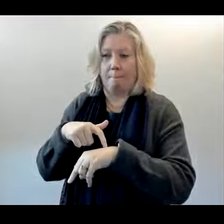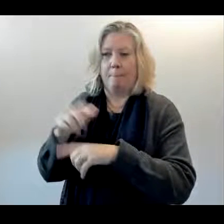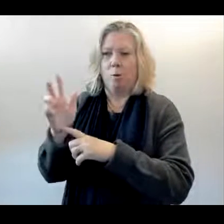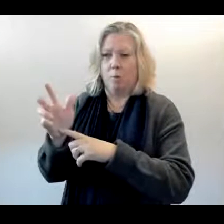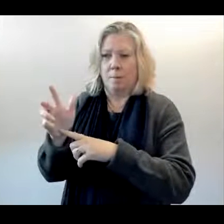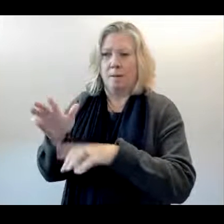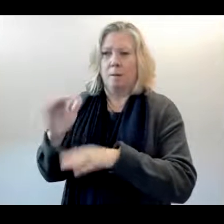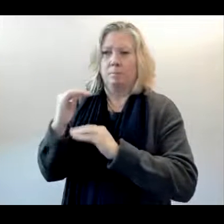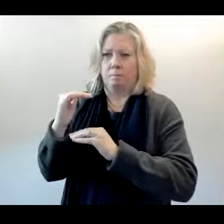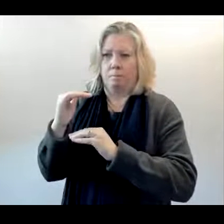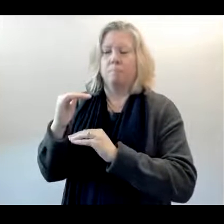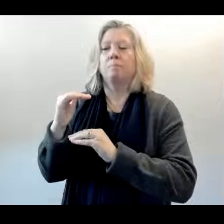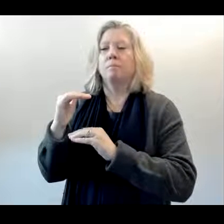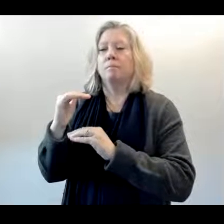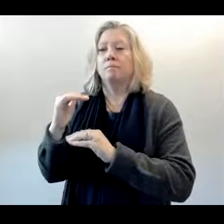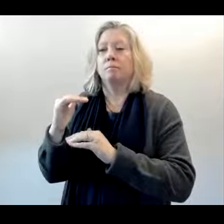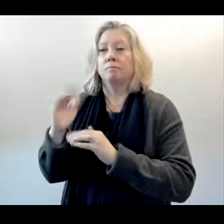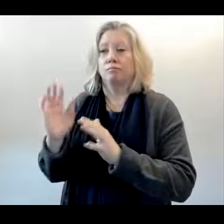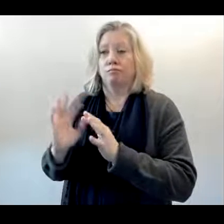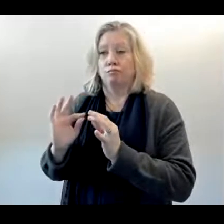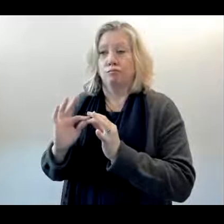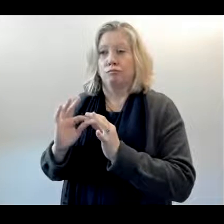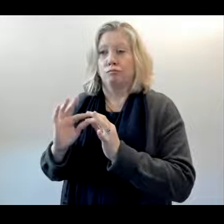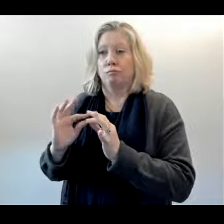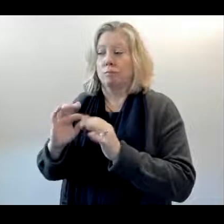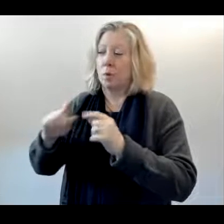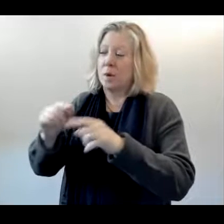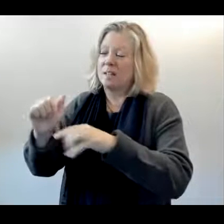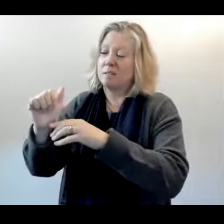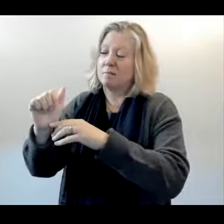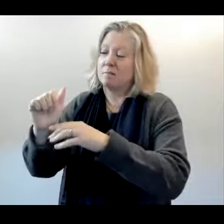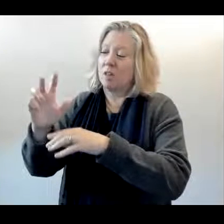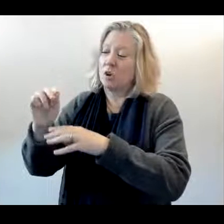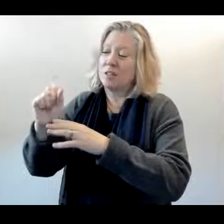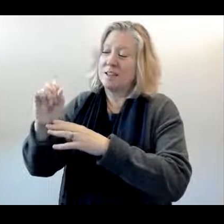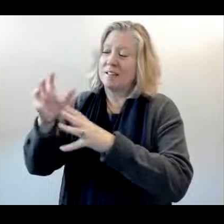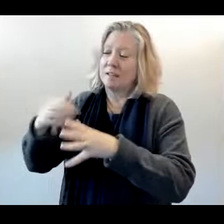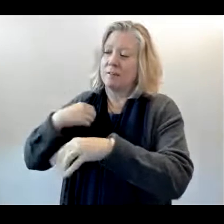to make your comment. And I'll let you know when you've got about 10 seconds or about 30 seconds left.